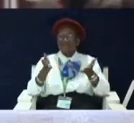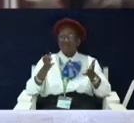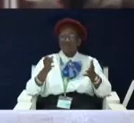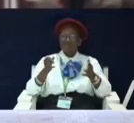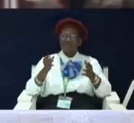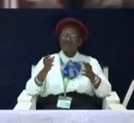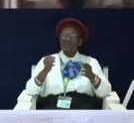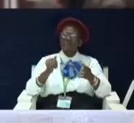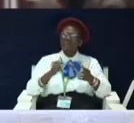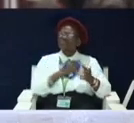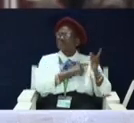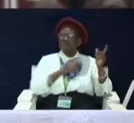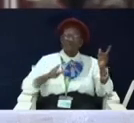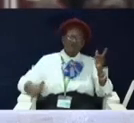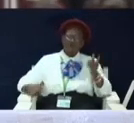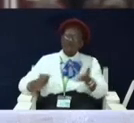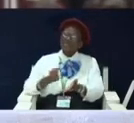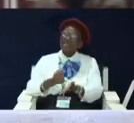Lord, help me.